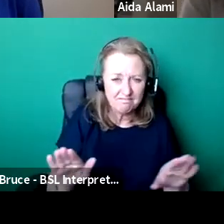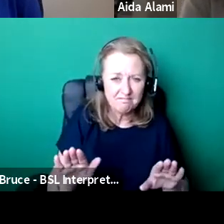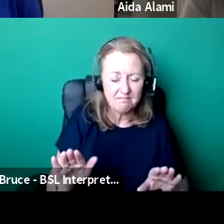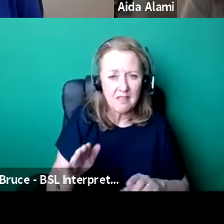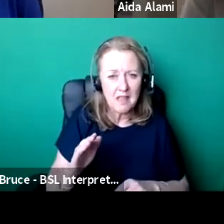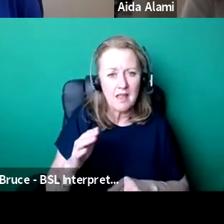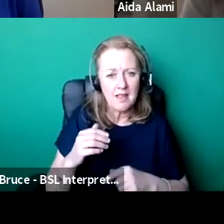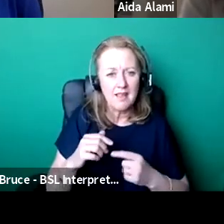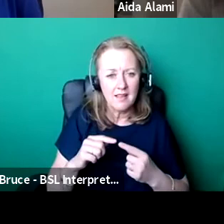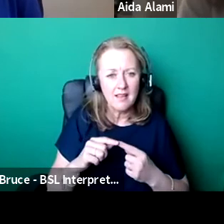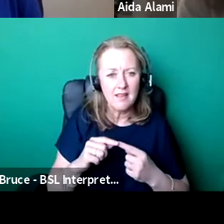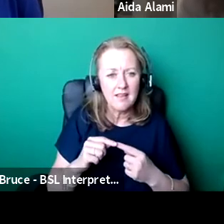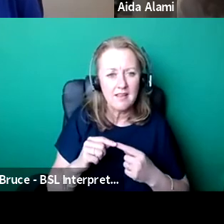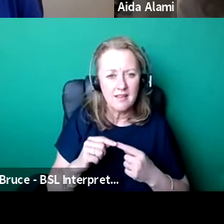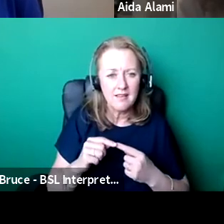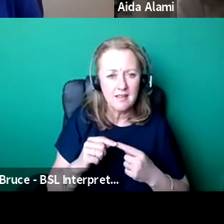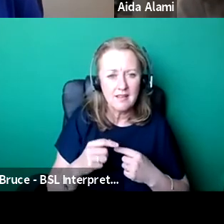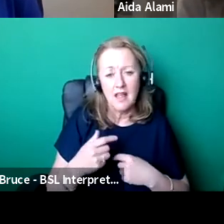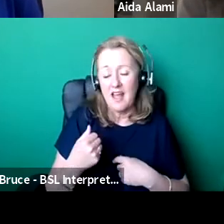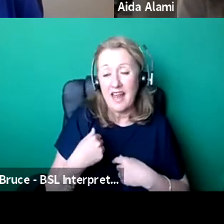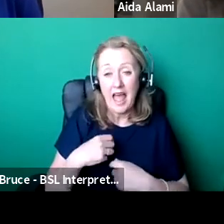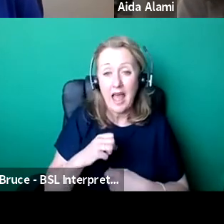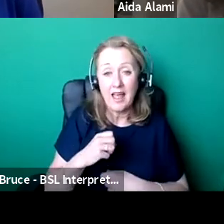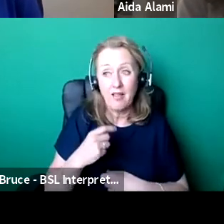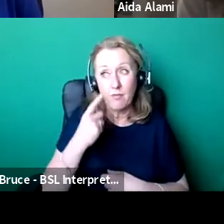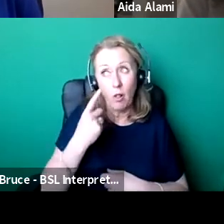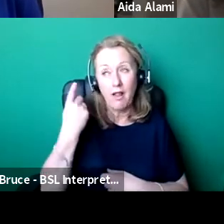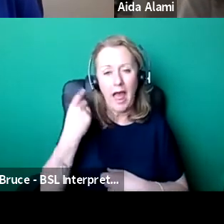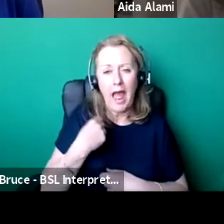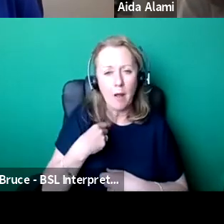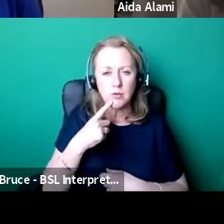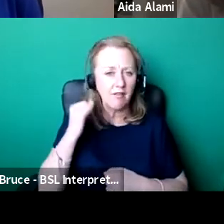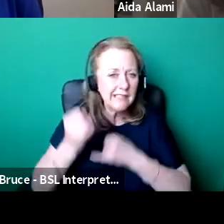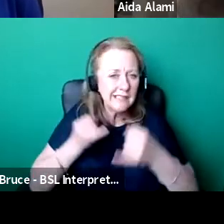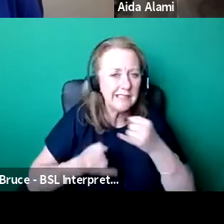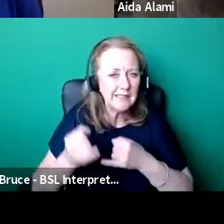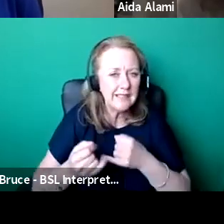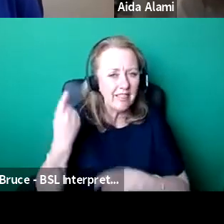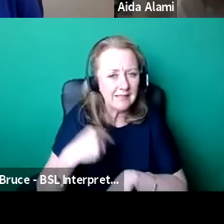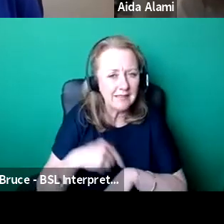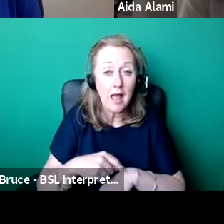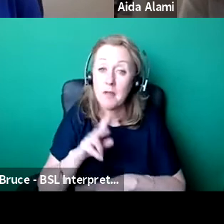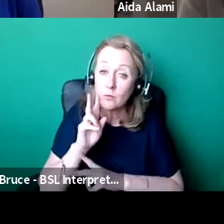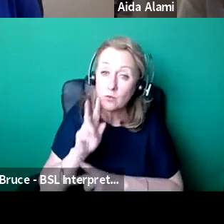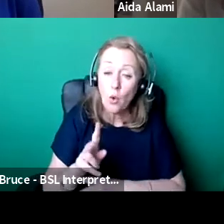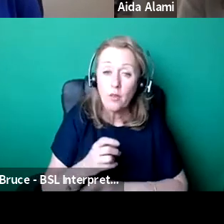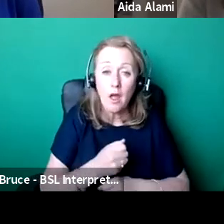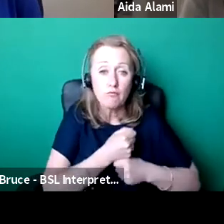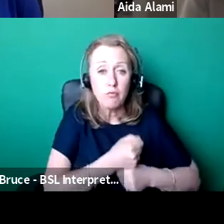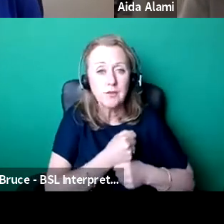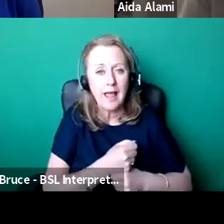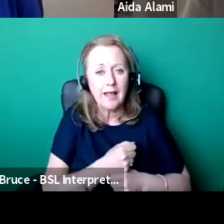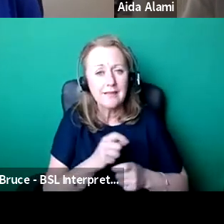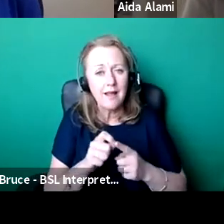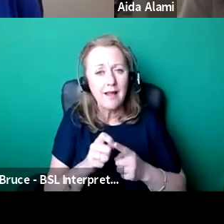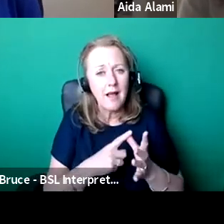then, I wouldn't have predicted 2011. And I think we kind of see the same thing now. But again, when we see the protests in Palestine, that